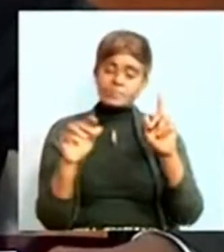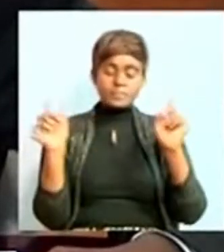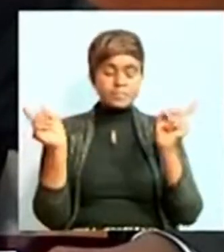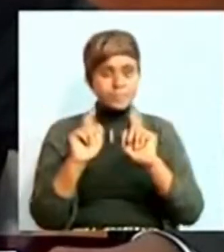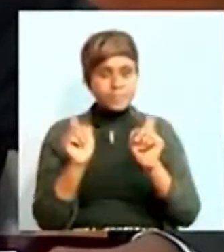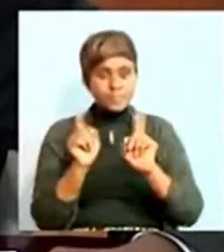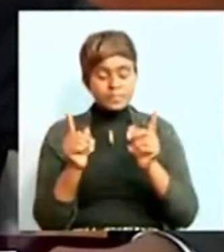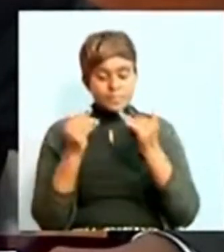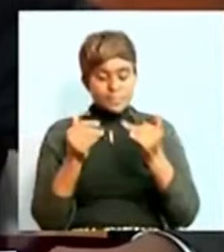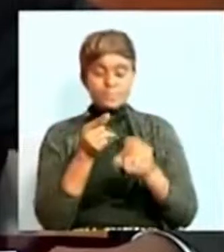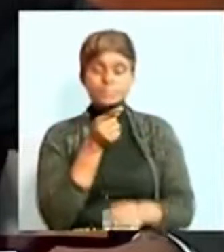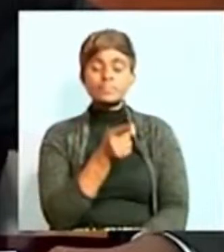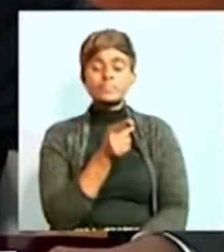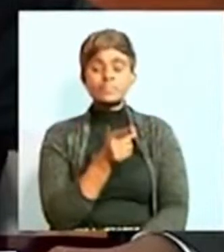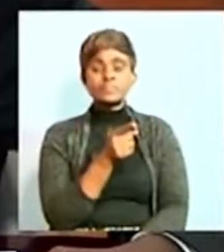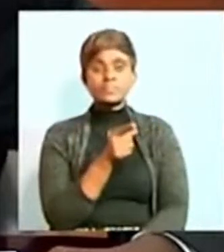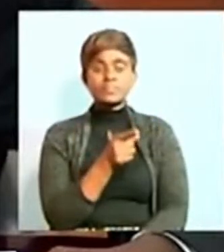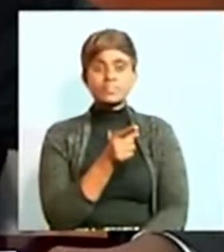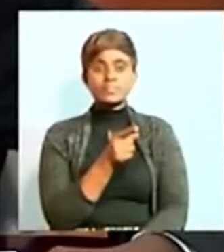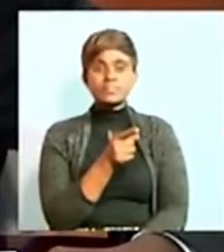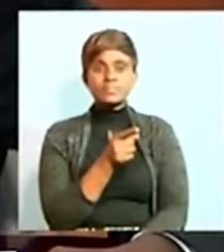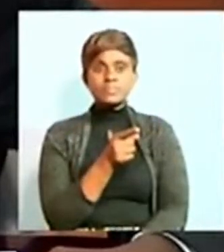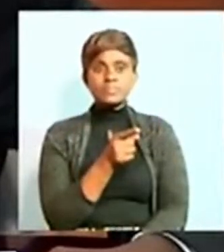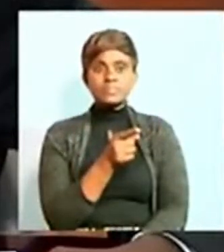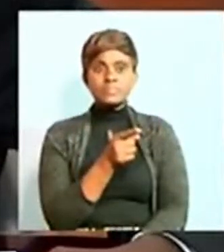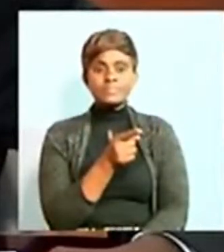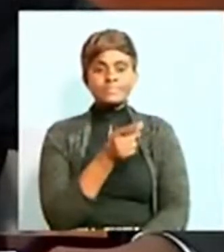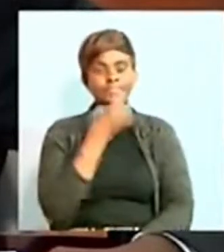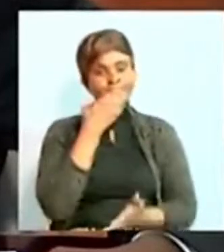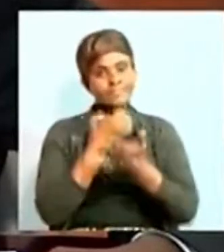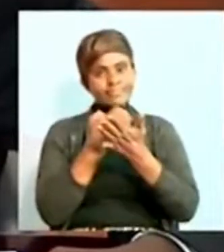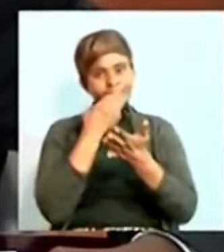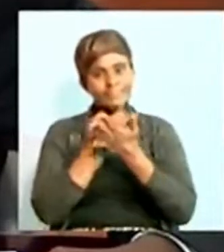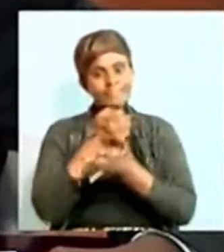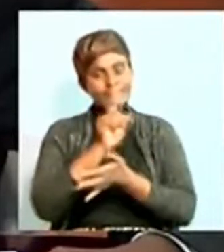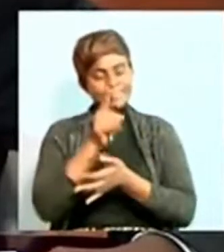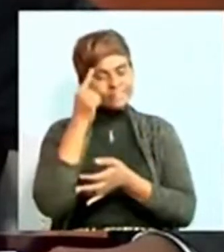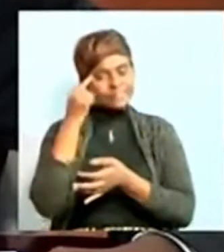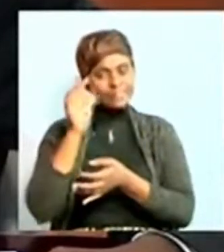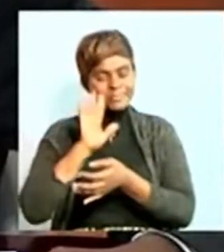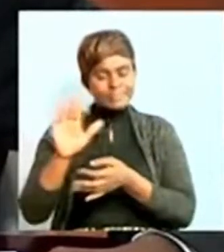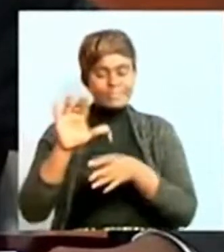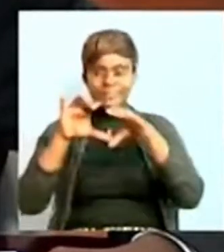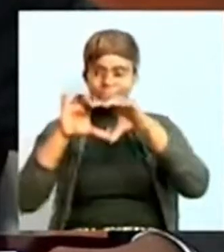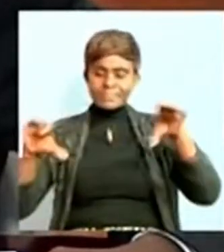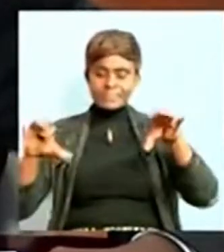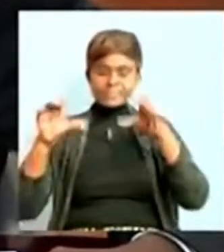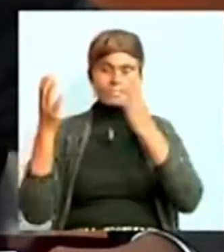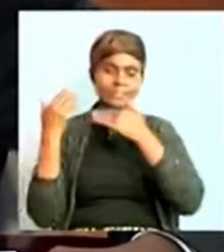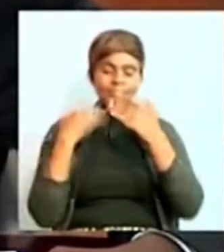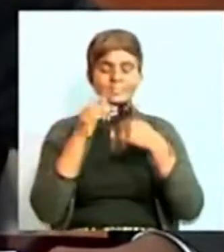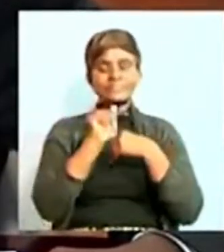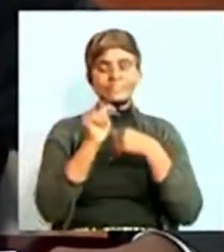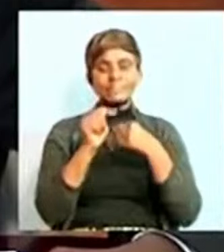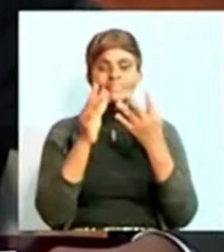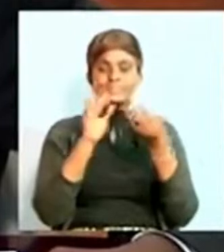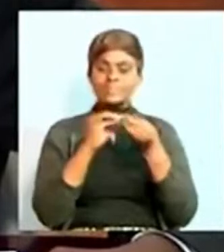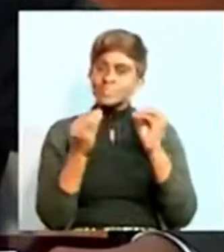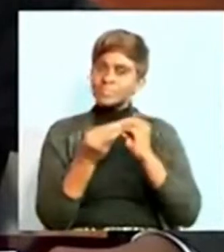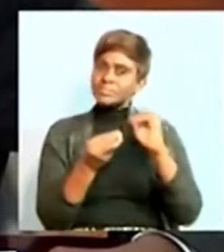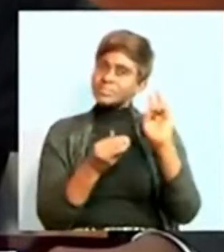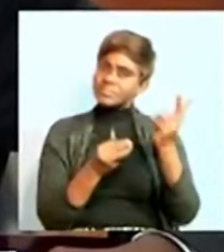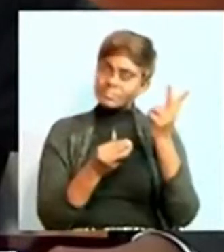where is the evidence for the abortion block? Number